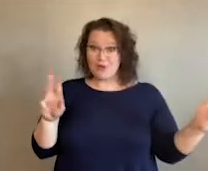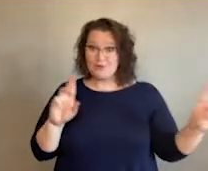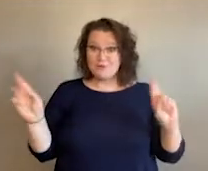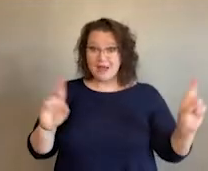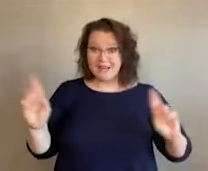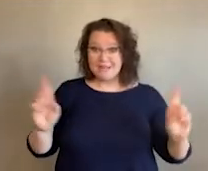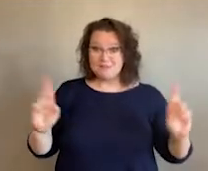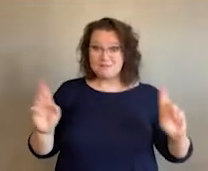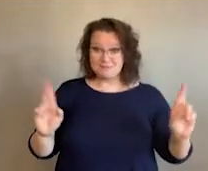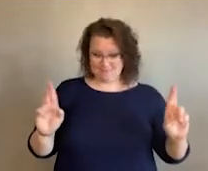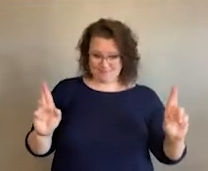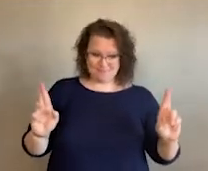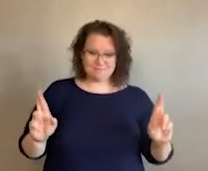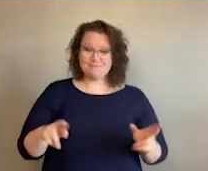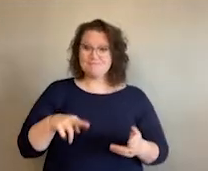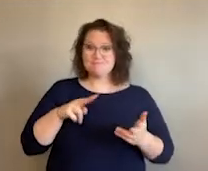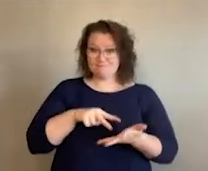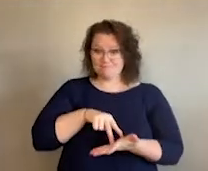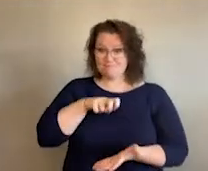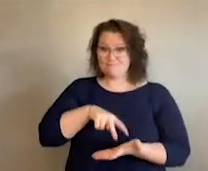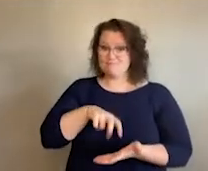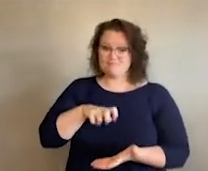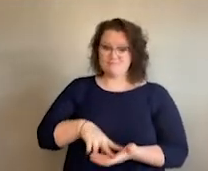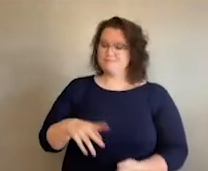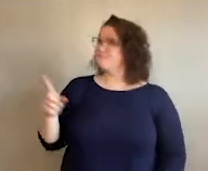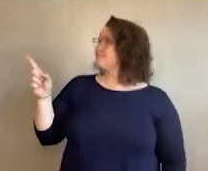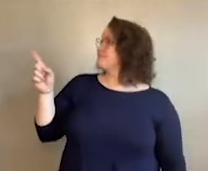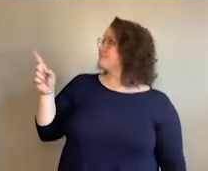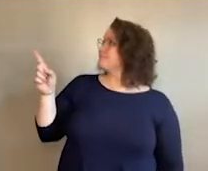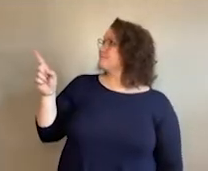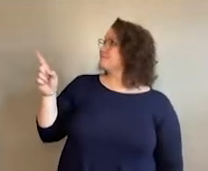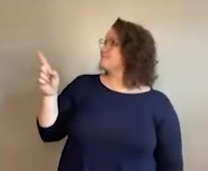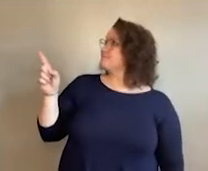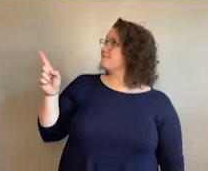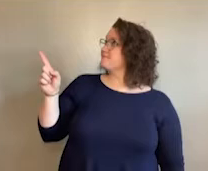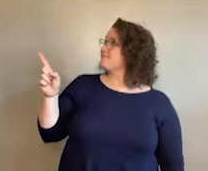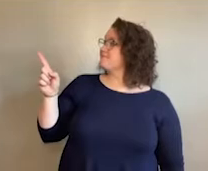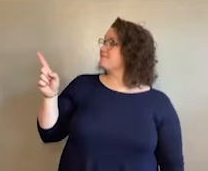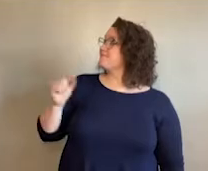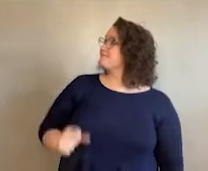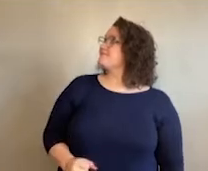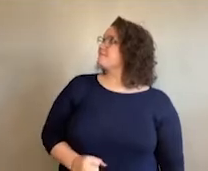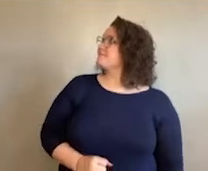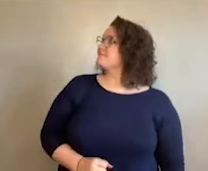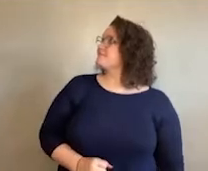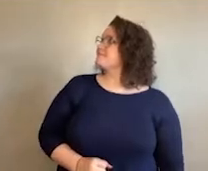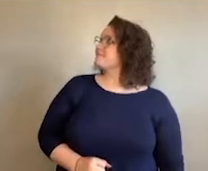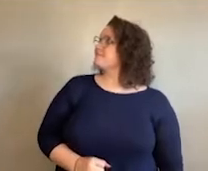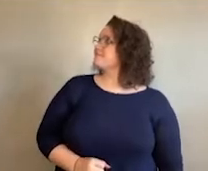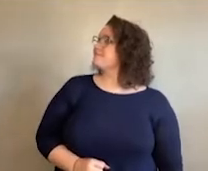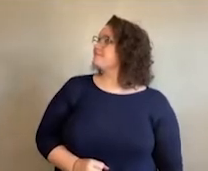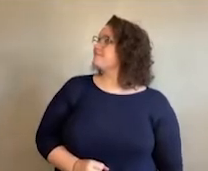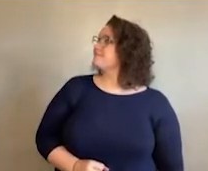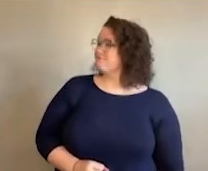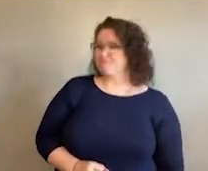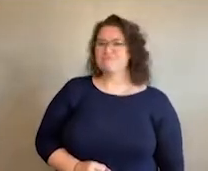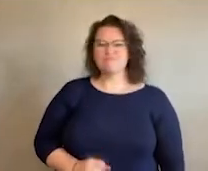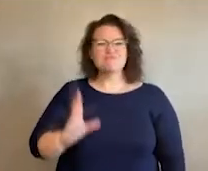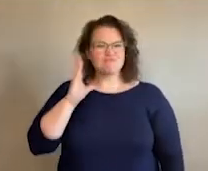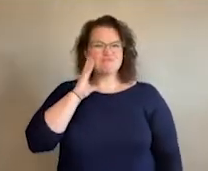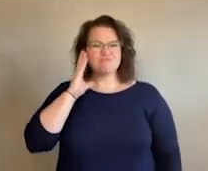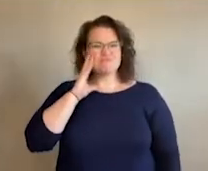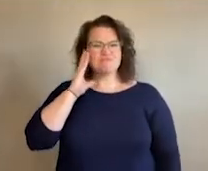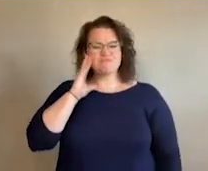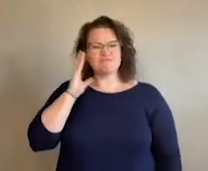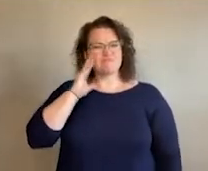right, so let's start off with our jumping jacks. Okay, XI, we've been doing our jumping jacks. We know how to do